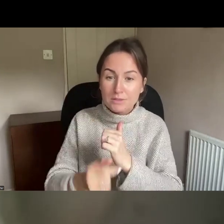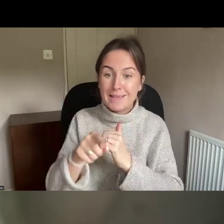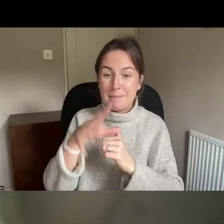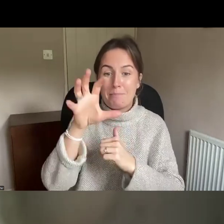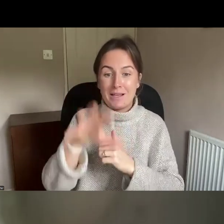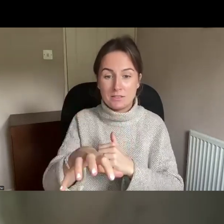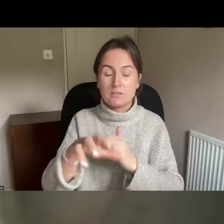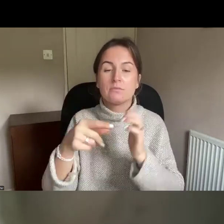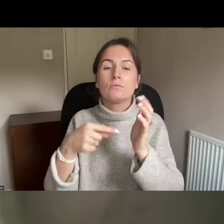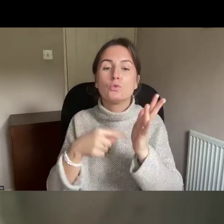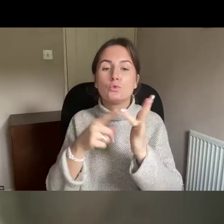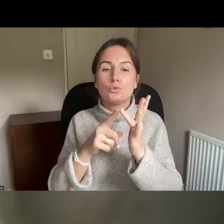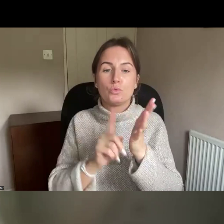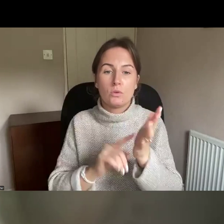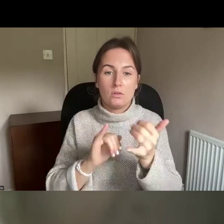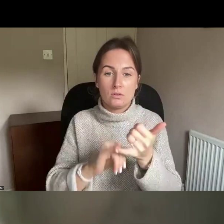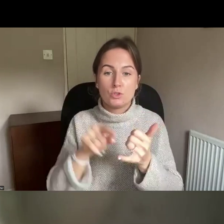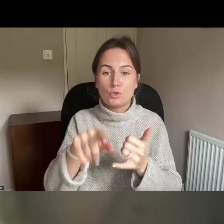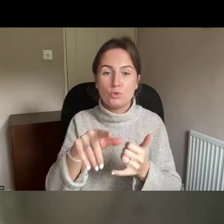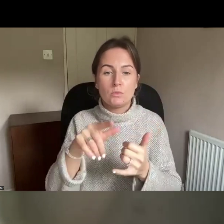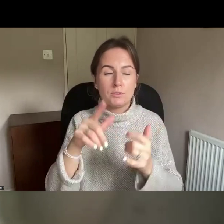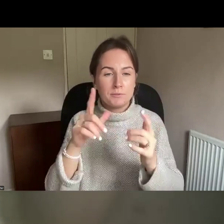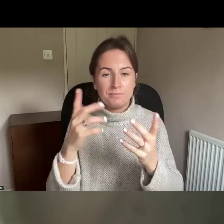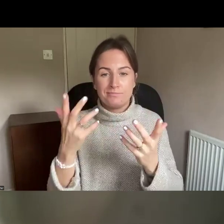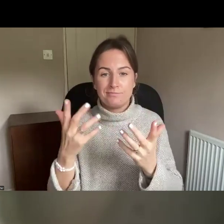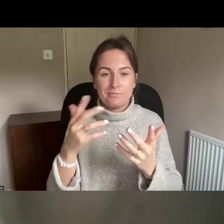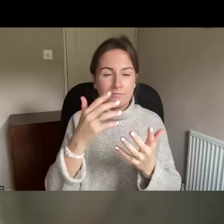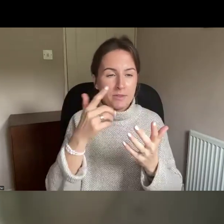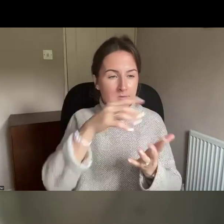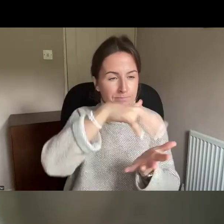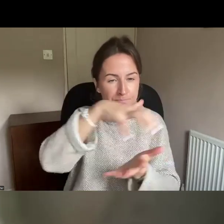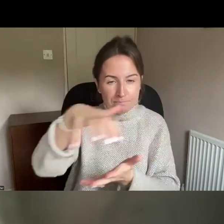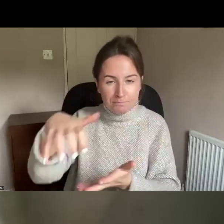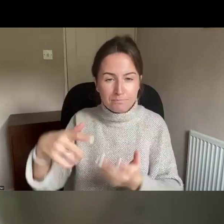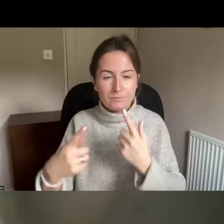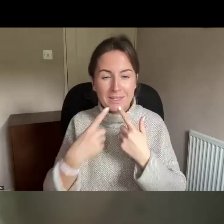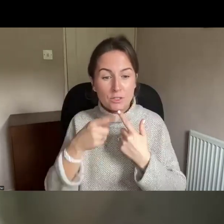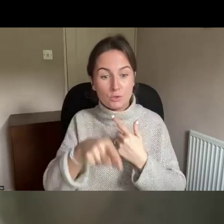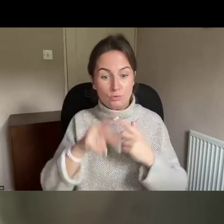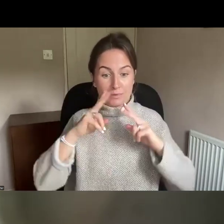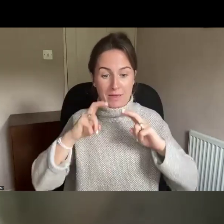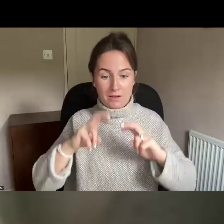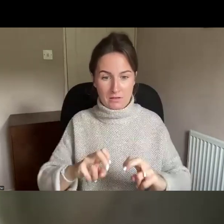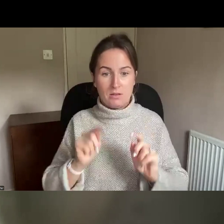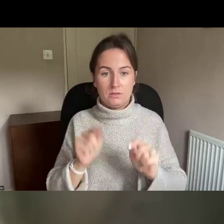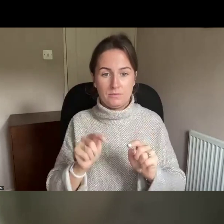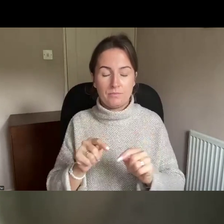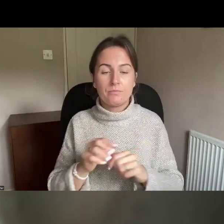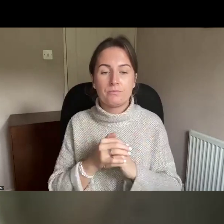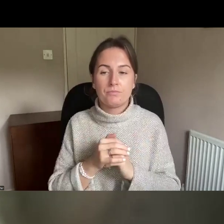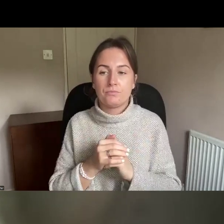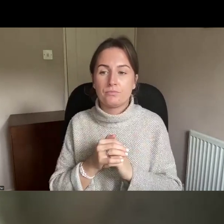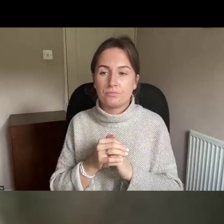support them and to capture and analyze data. And I think it's probably just worth saying that what